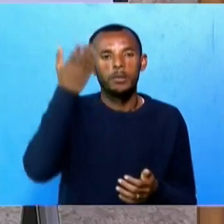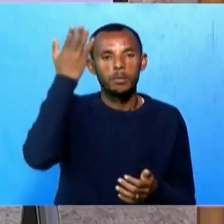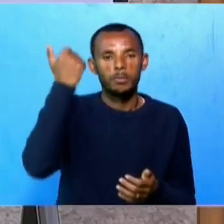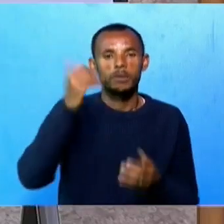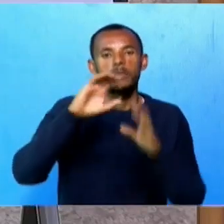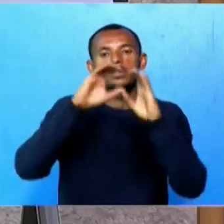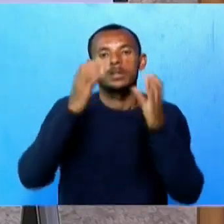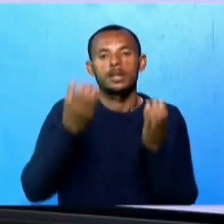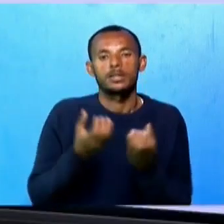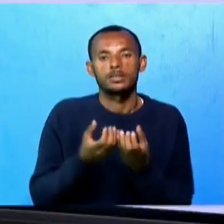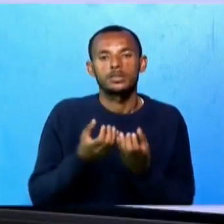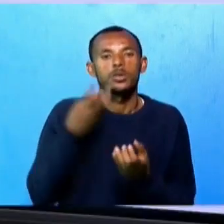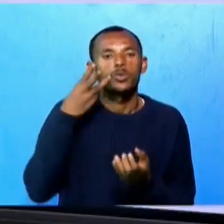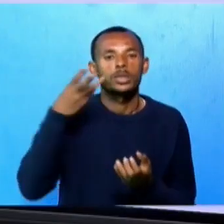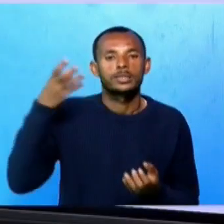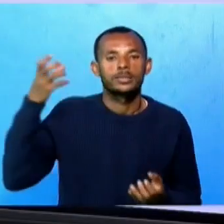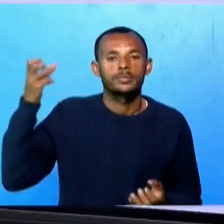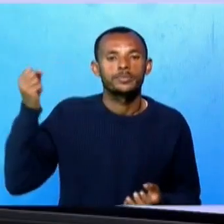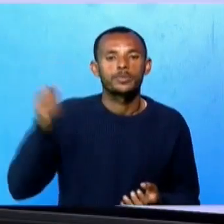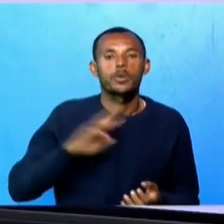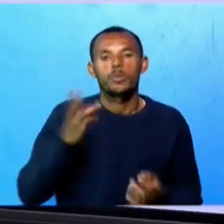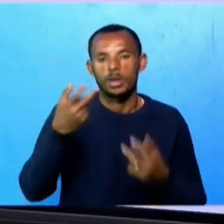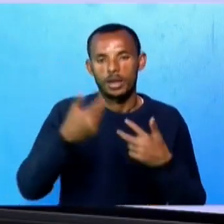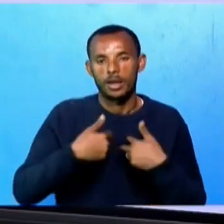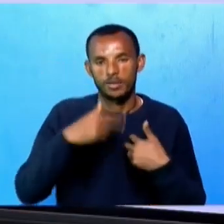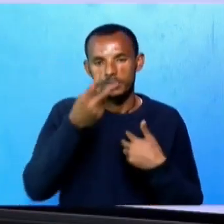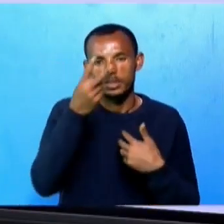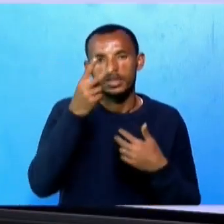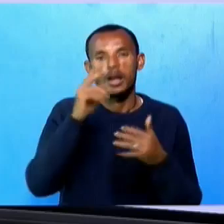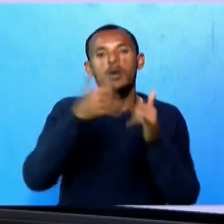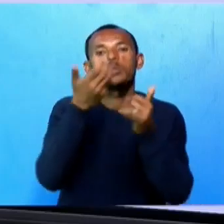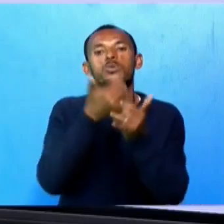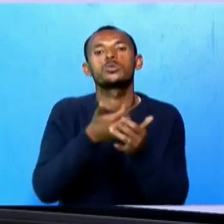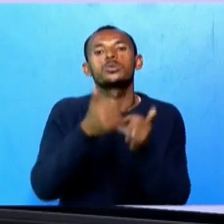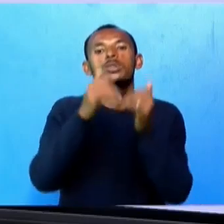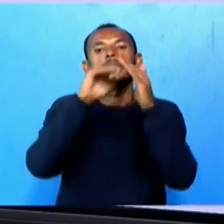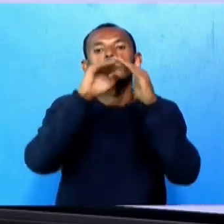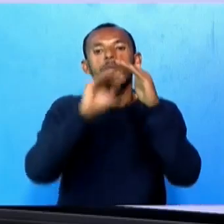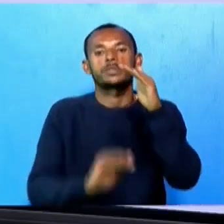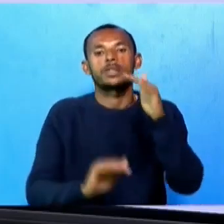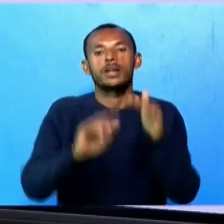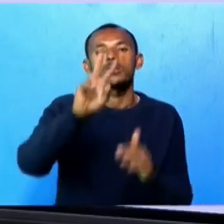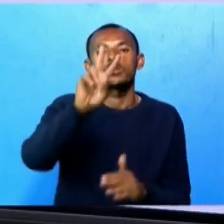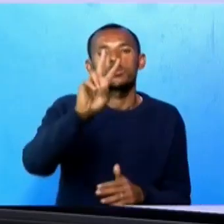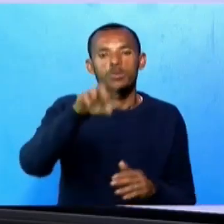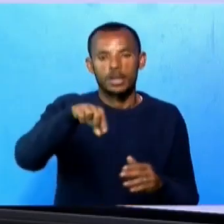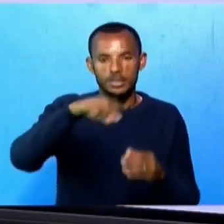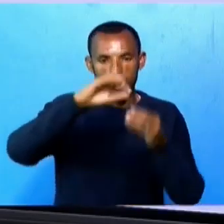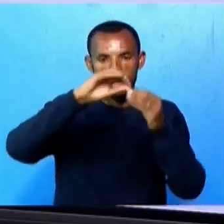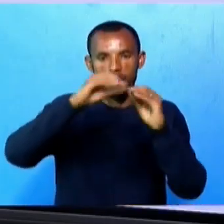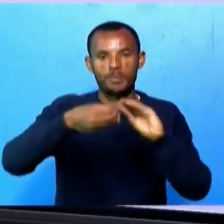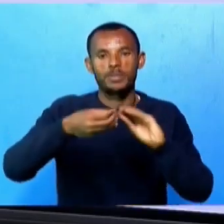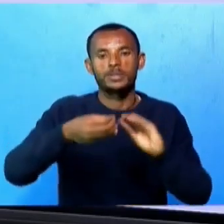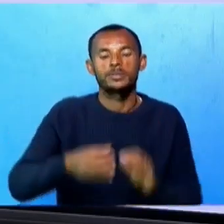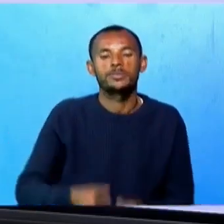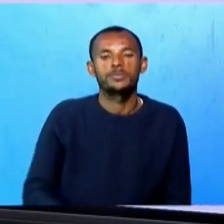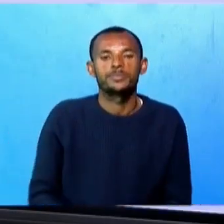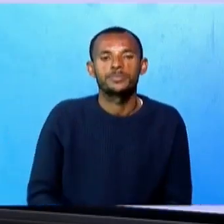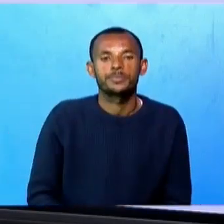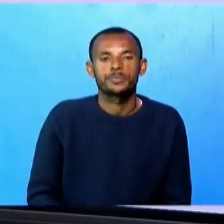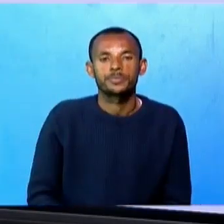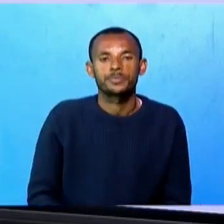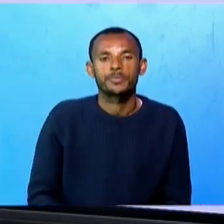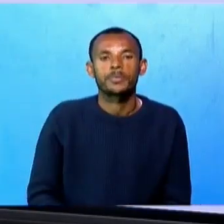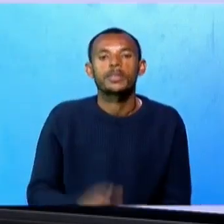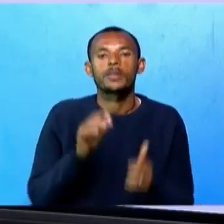was we have seen how to subtract two rational numbers, right? So,